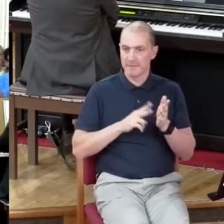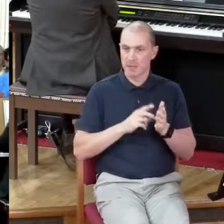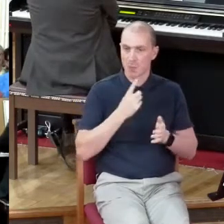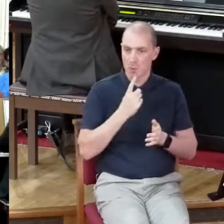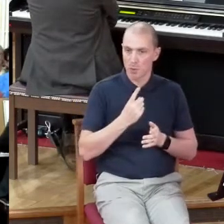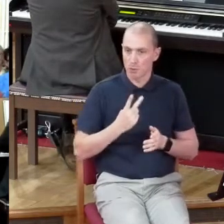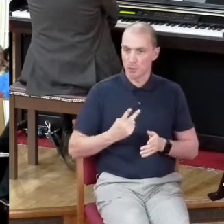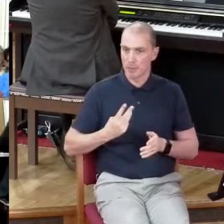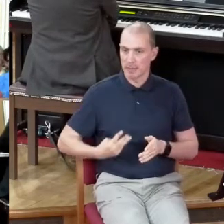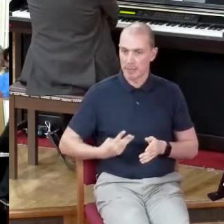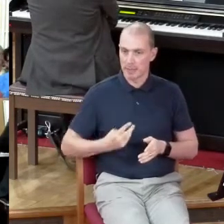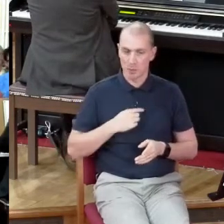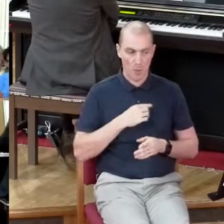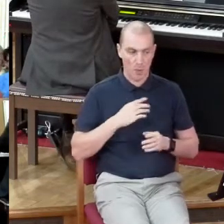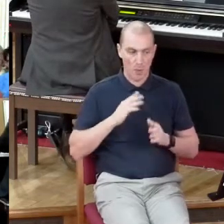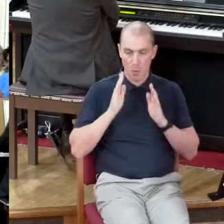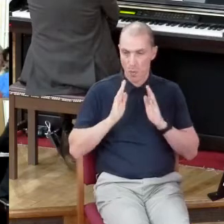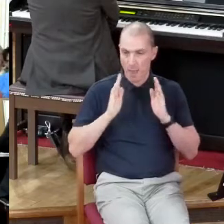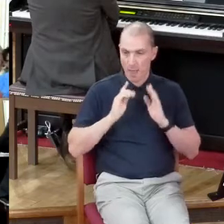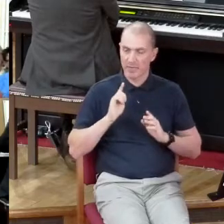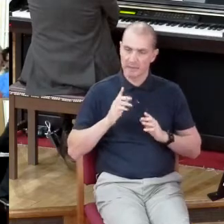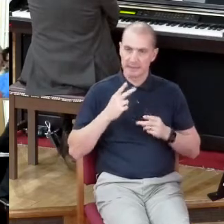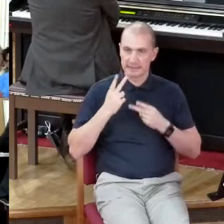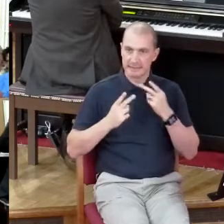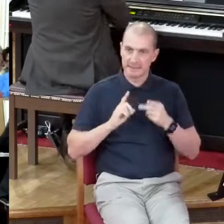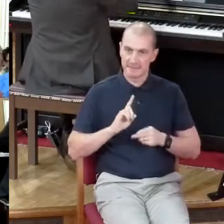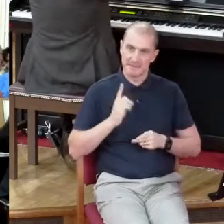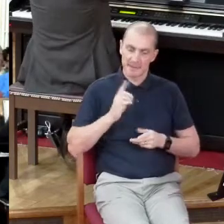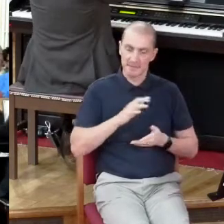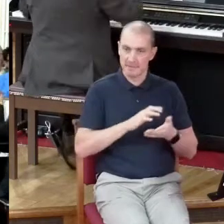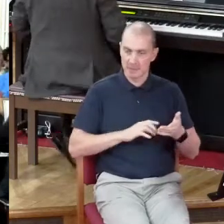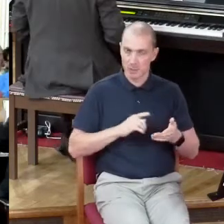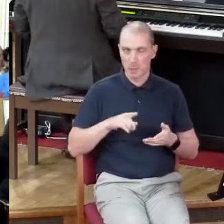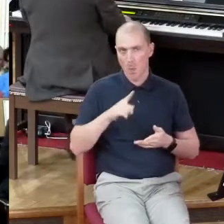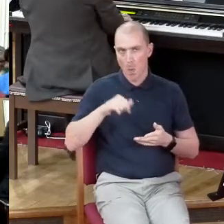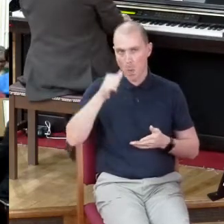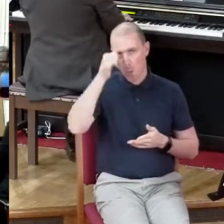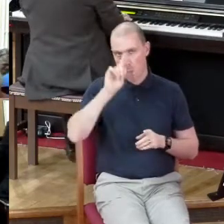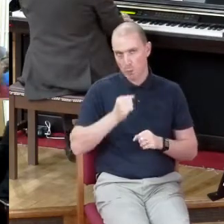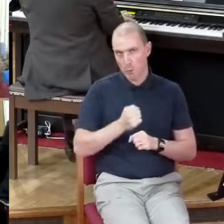sing the first verse first. So we know what to do, and then we'll sing it together. Okay.